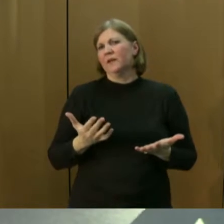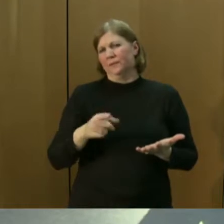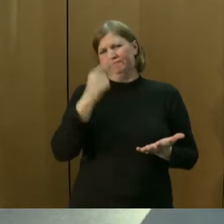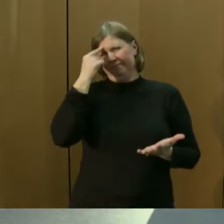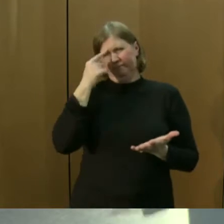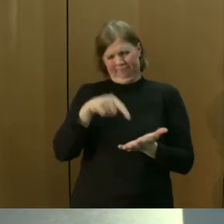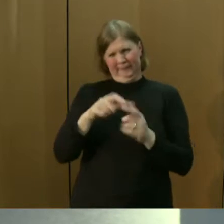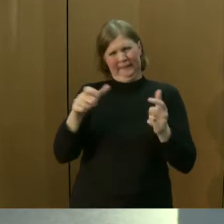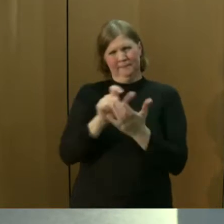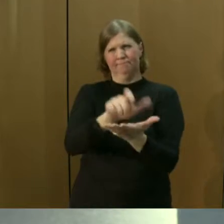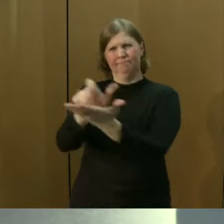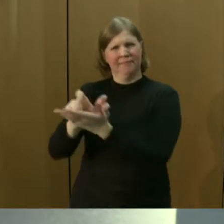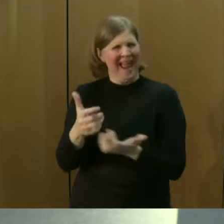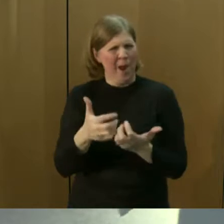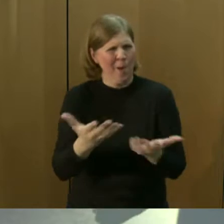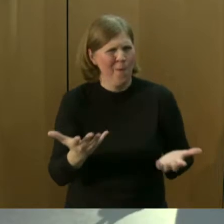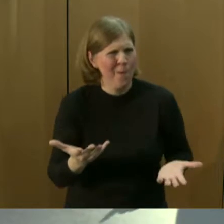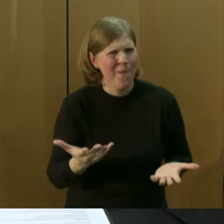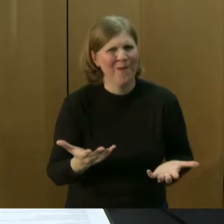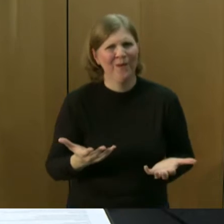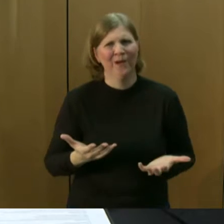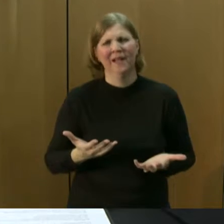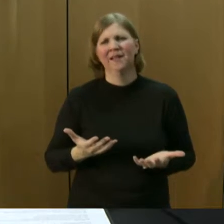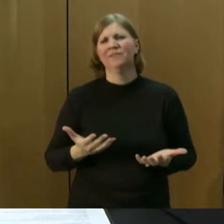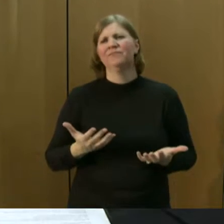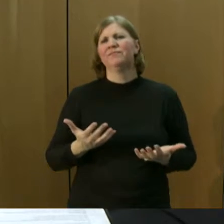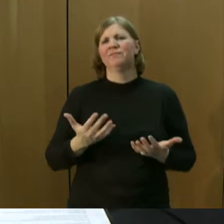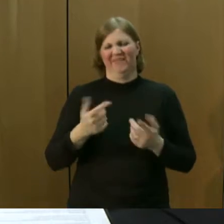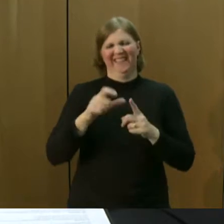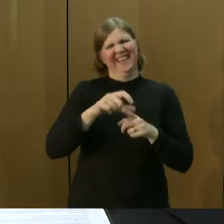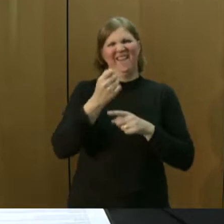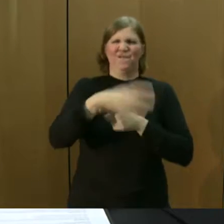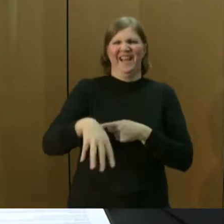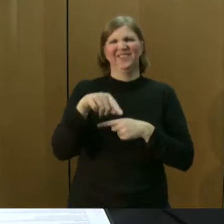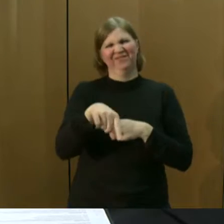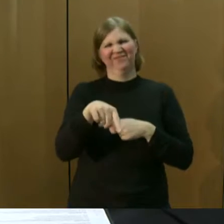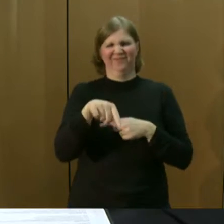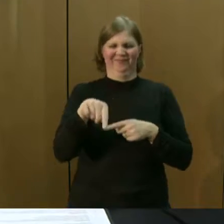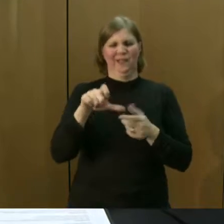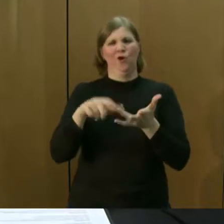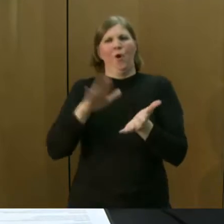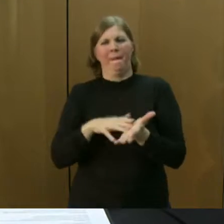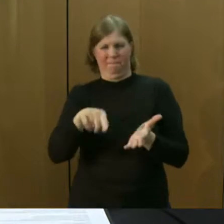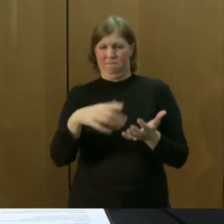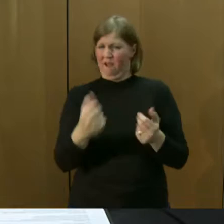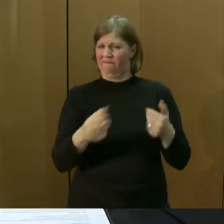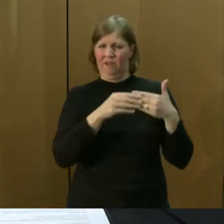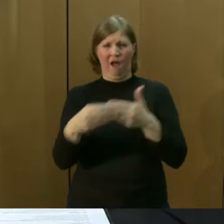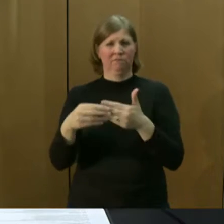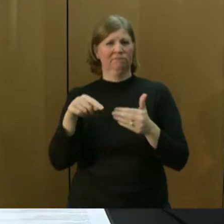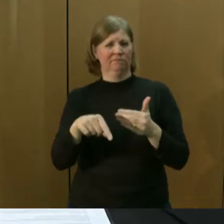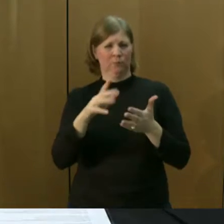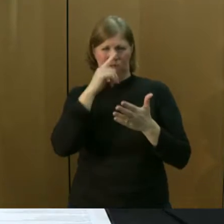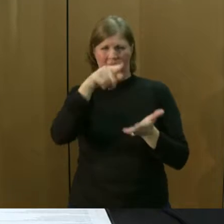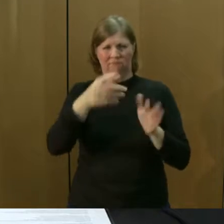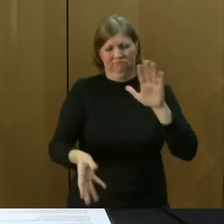Can I just, on edfringe.com, the Fringe Guide to Selling a Show is a document that you should download, you should read from front to back,